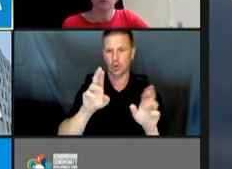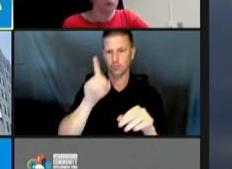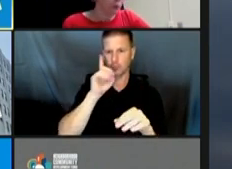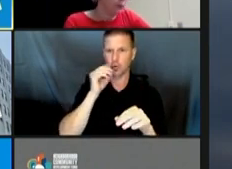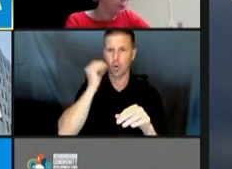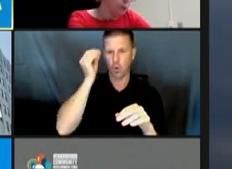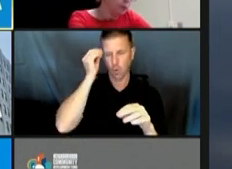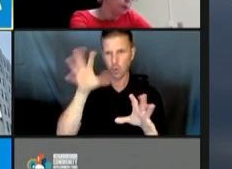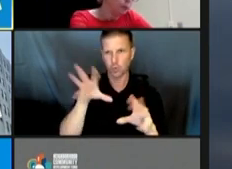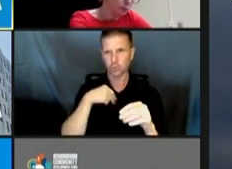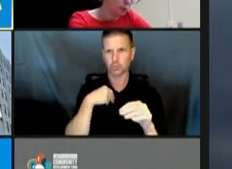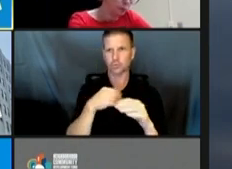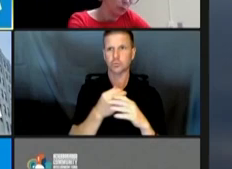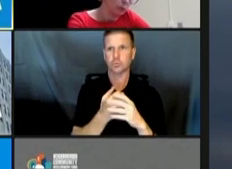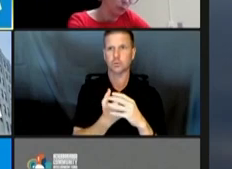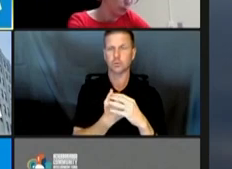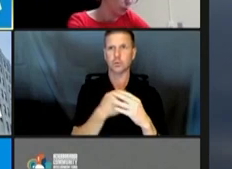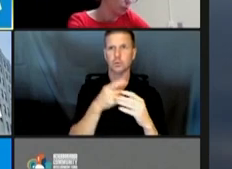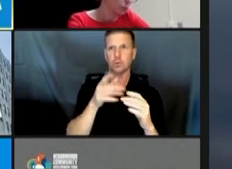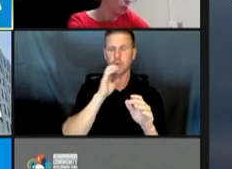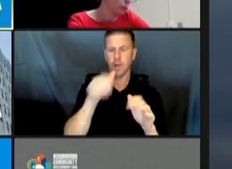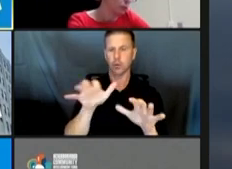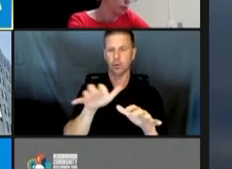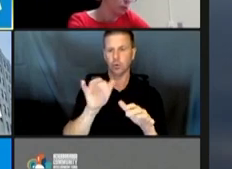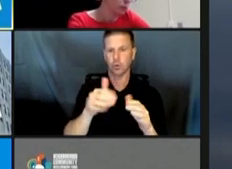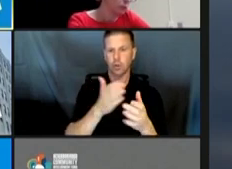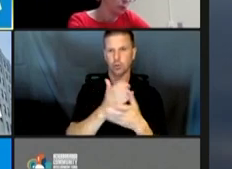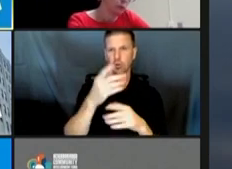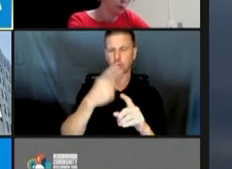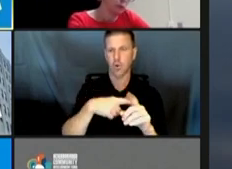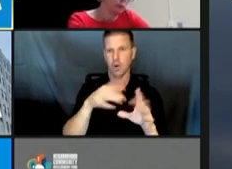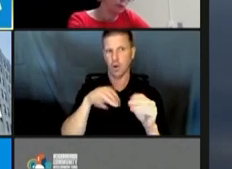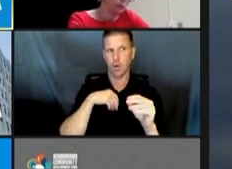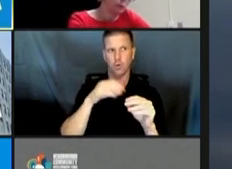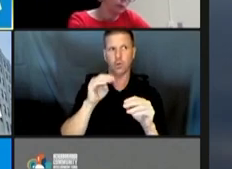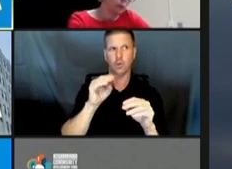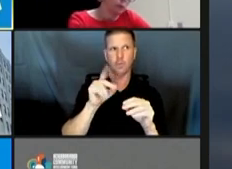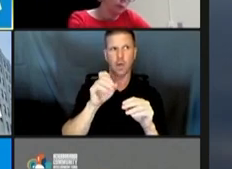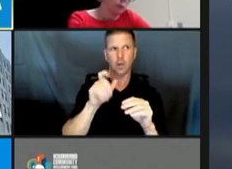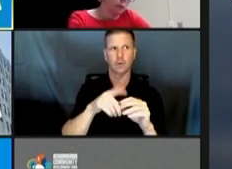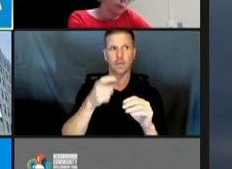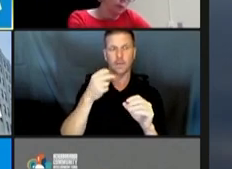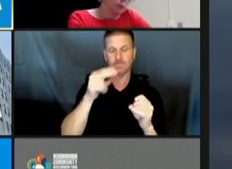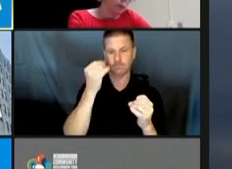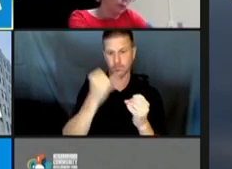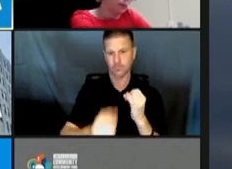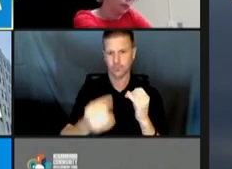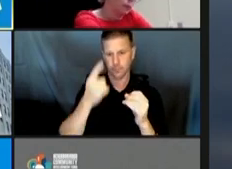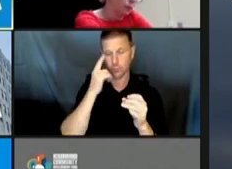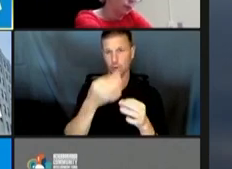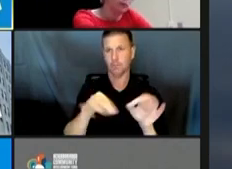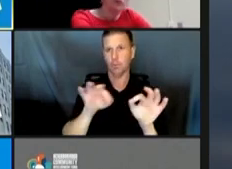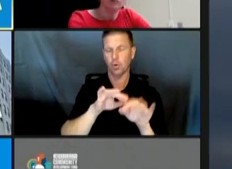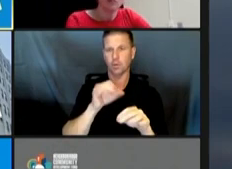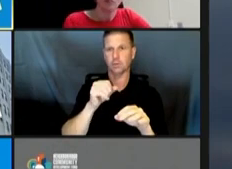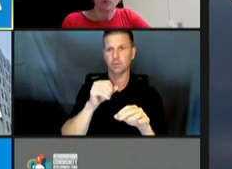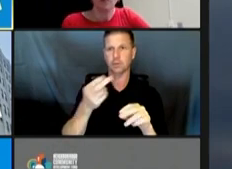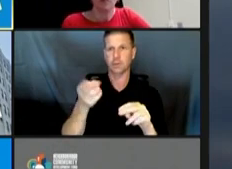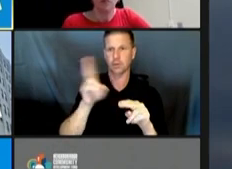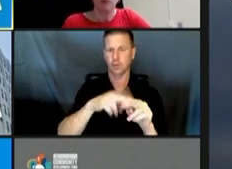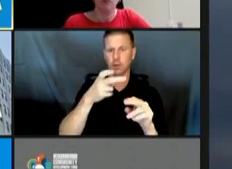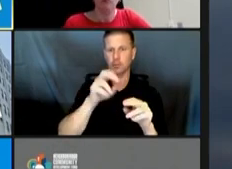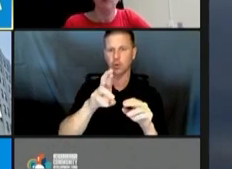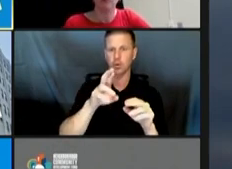ownership. They'll be able to do that through the rent-to-own model. And then lastly, and I think very importantly, is increasing the per unit